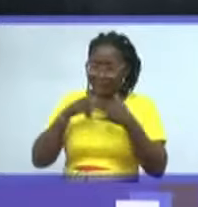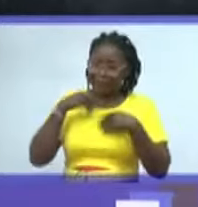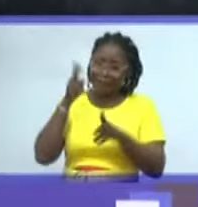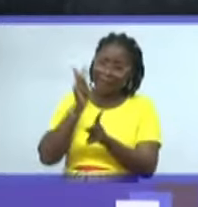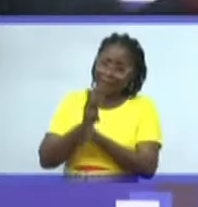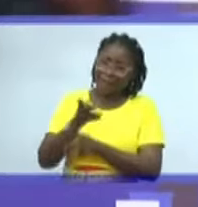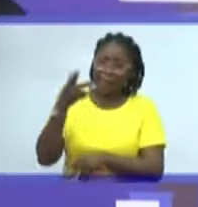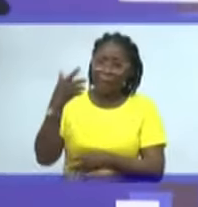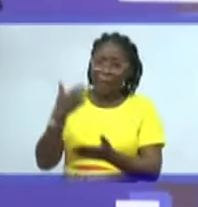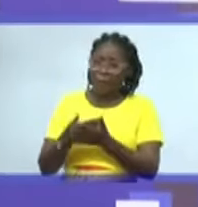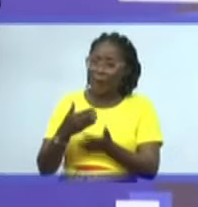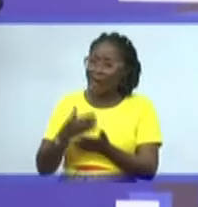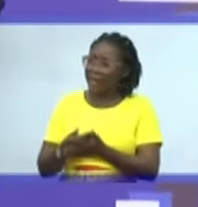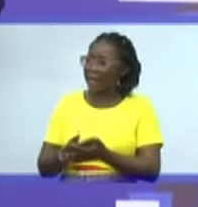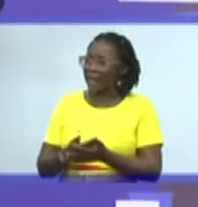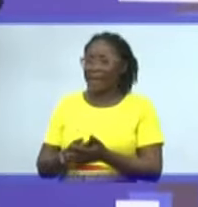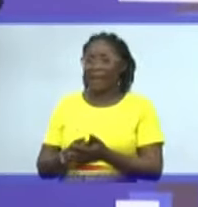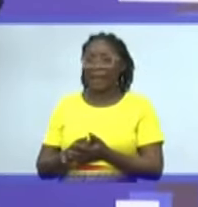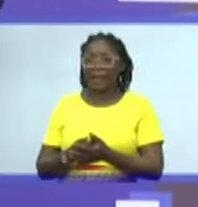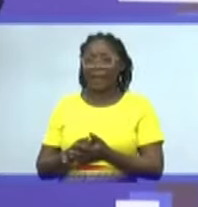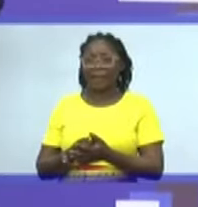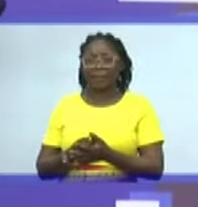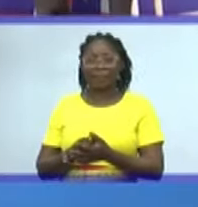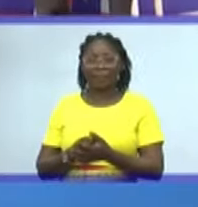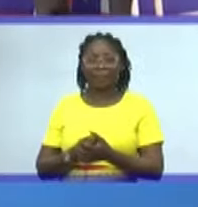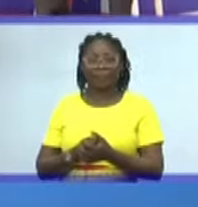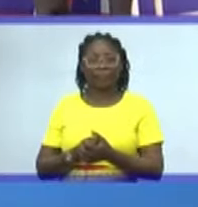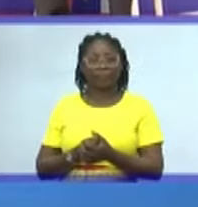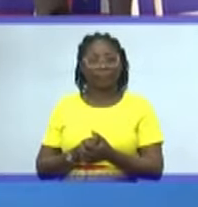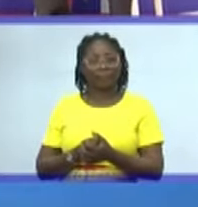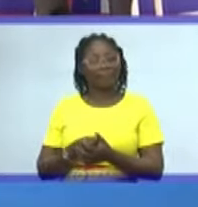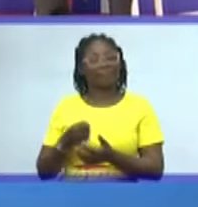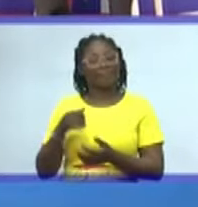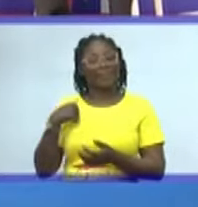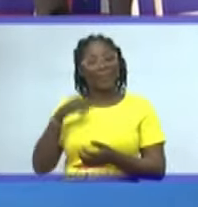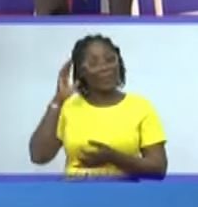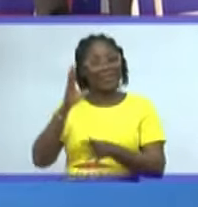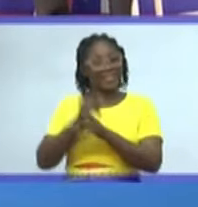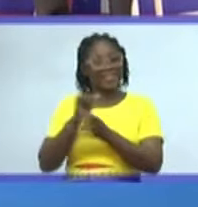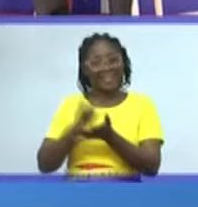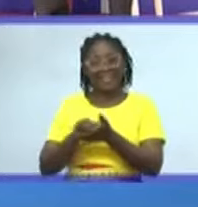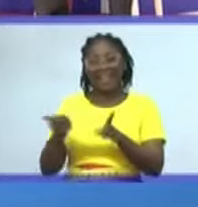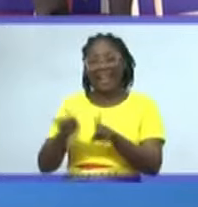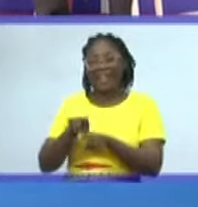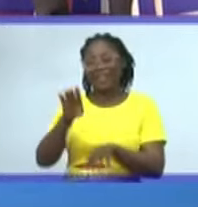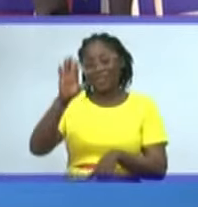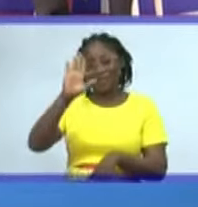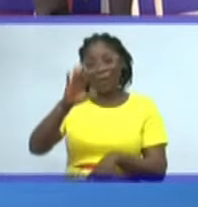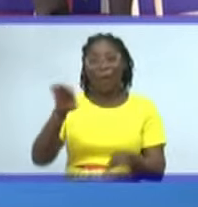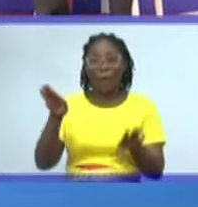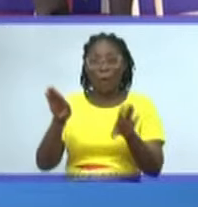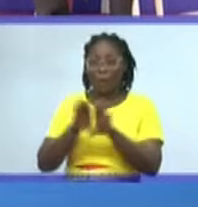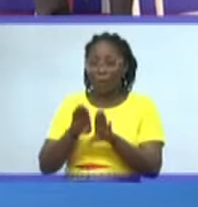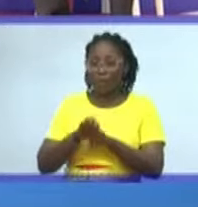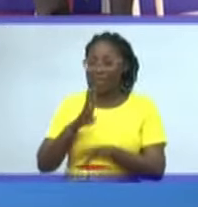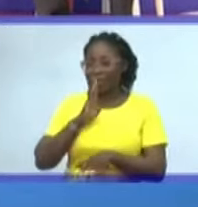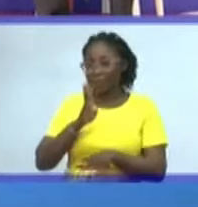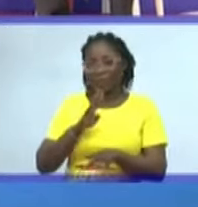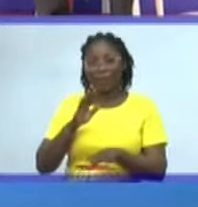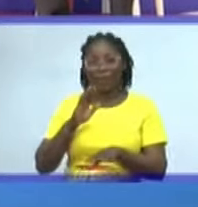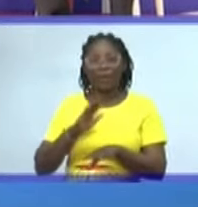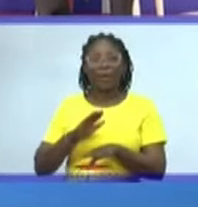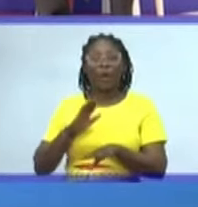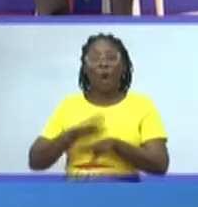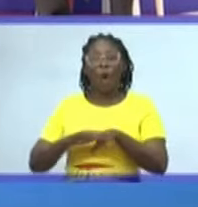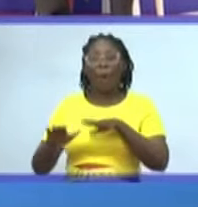me to leave it and go. Mr. Obi, we'll take that as your closing moment because we're totally out of time. But on behalf of China